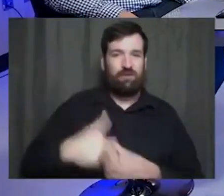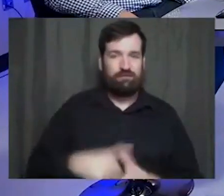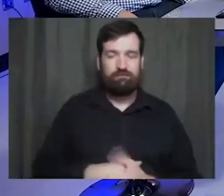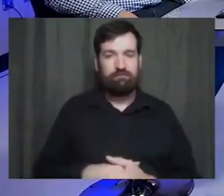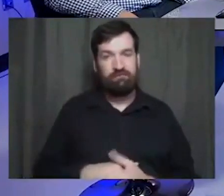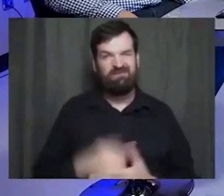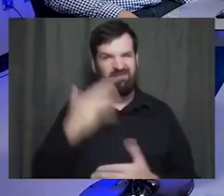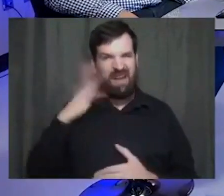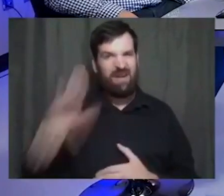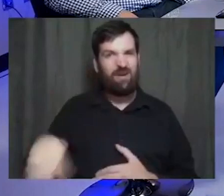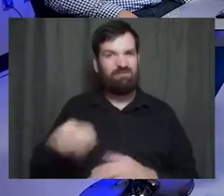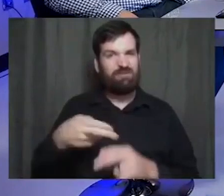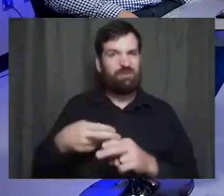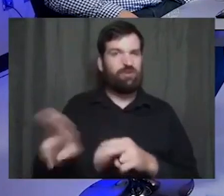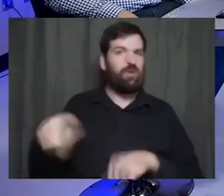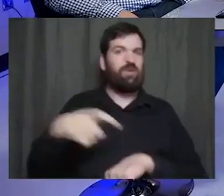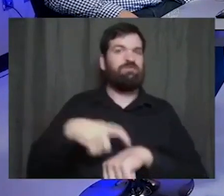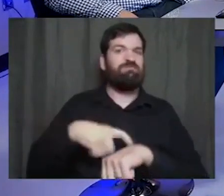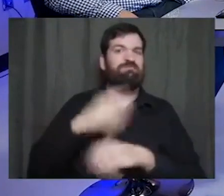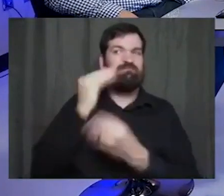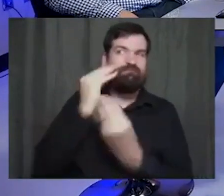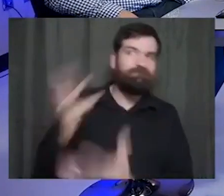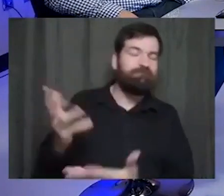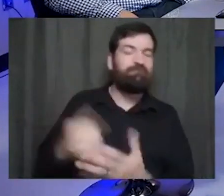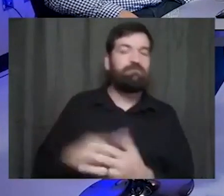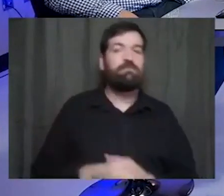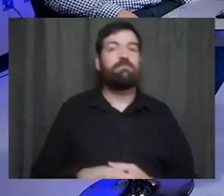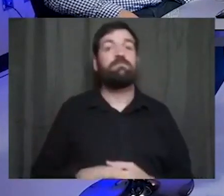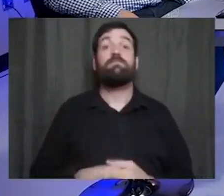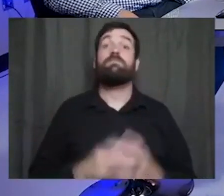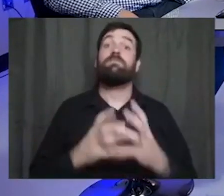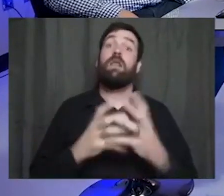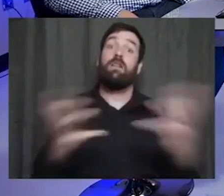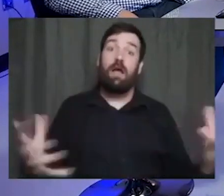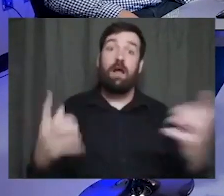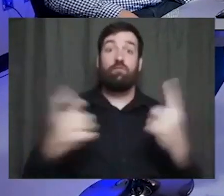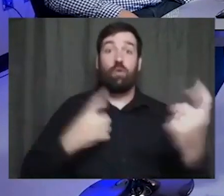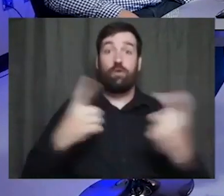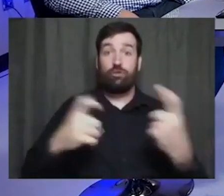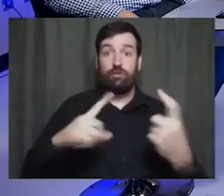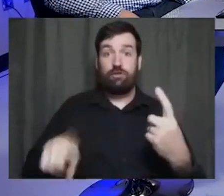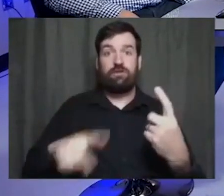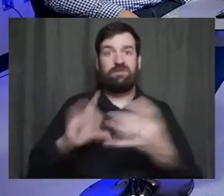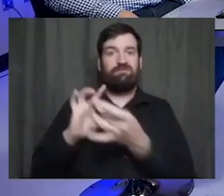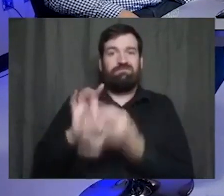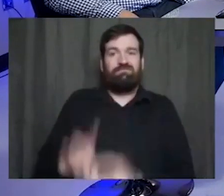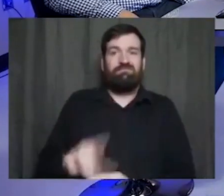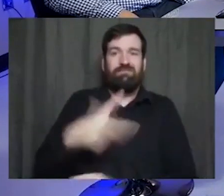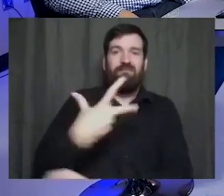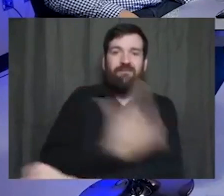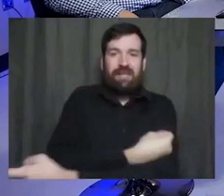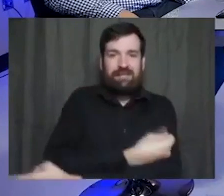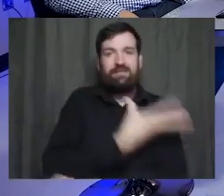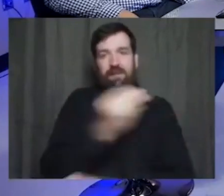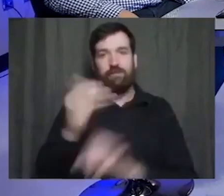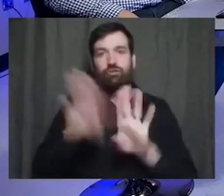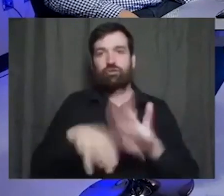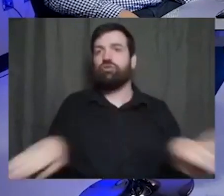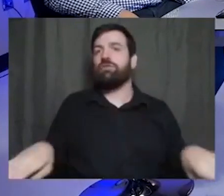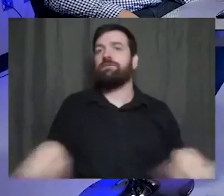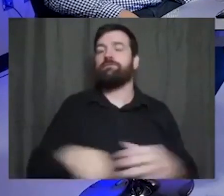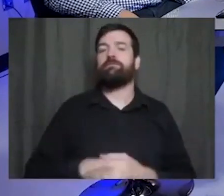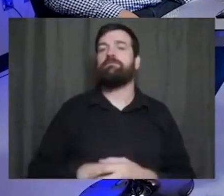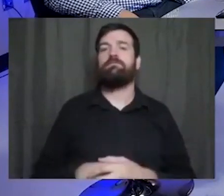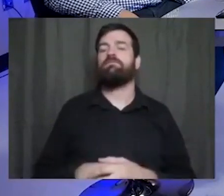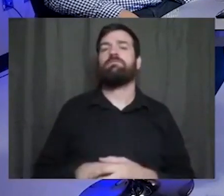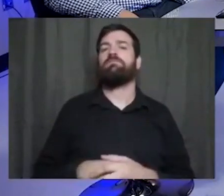but thank you for being here. And we're getting a lot of questions about vaccination in kids. One common question is, how soon before